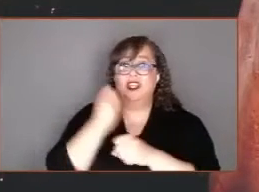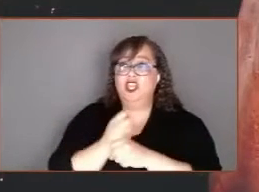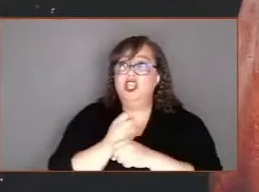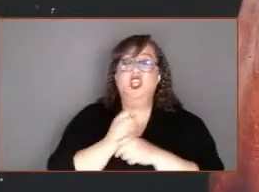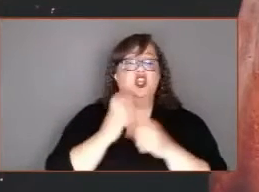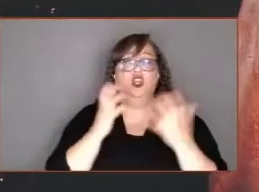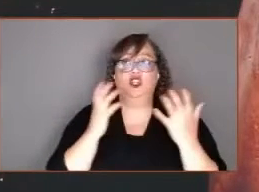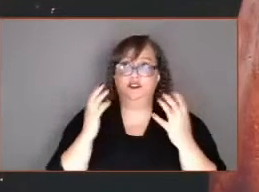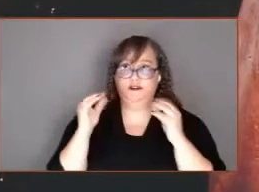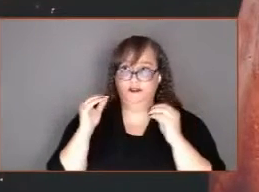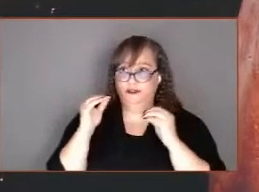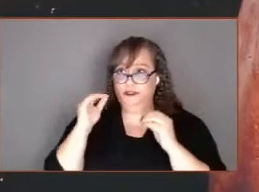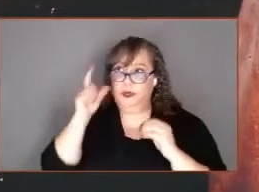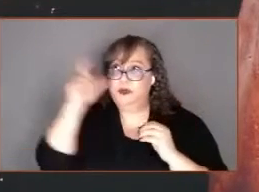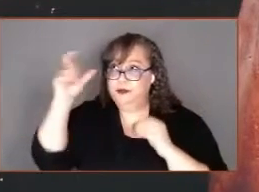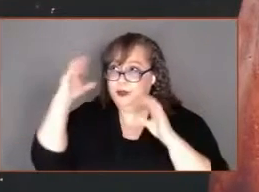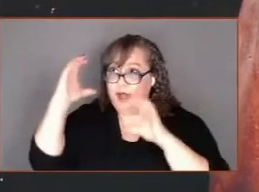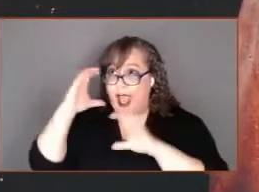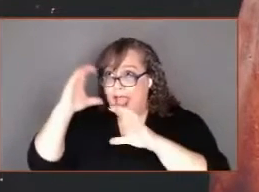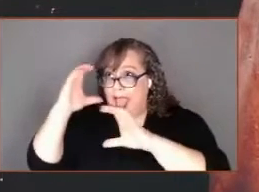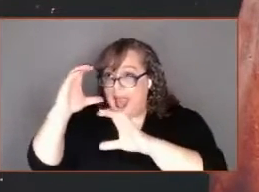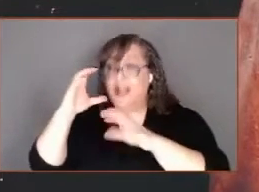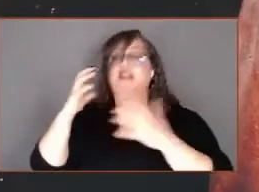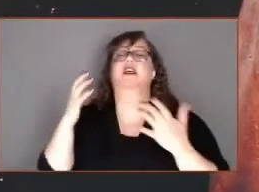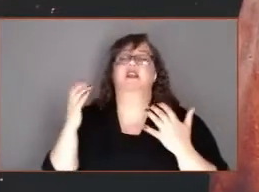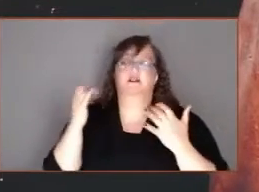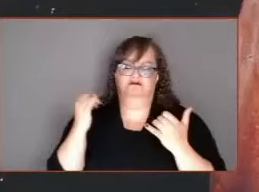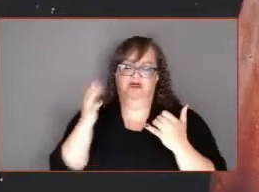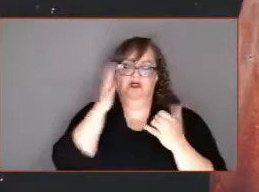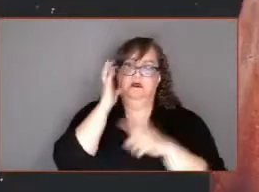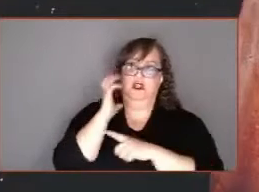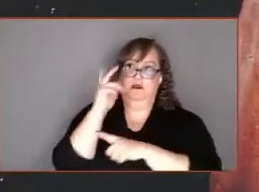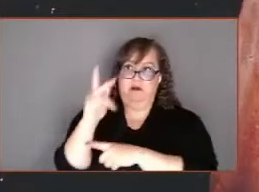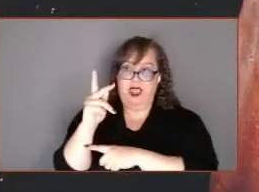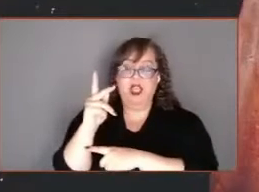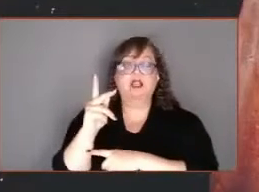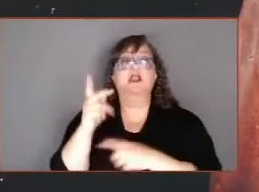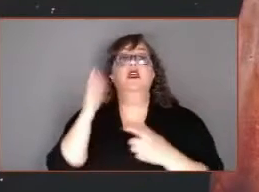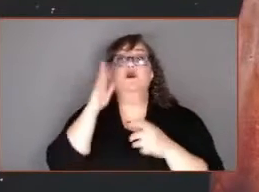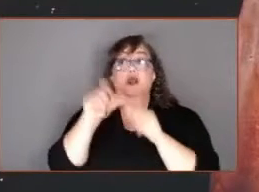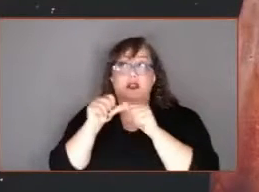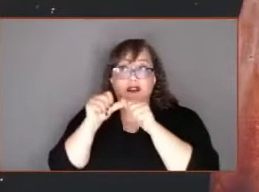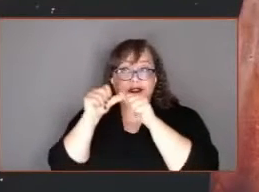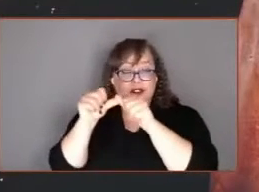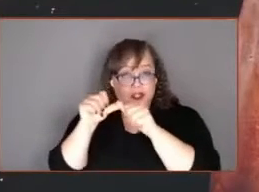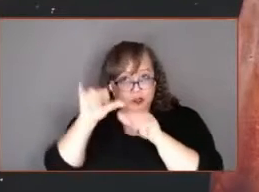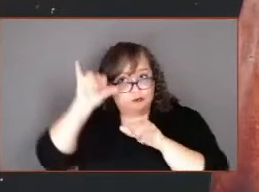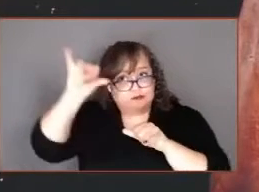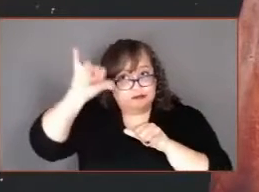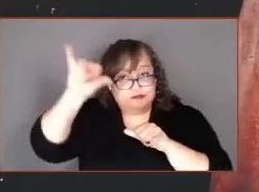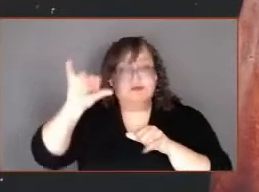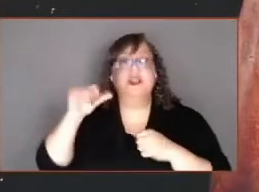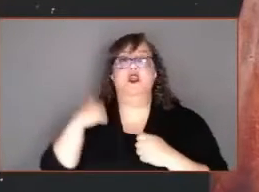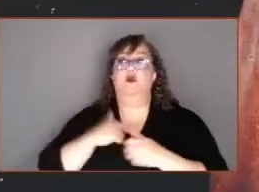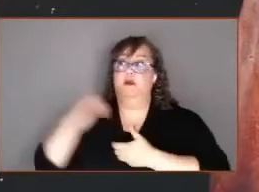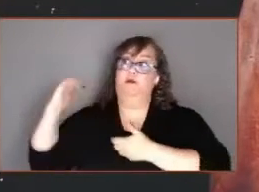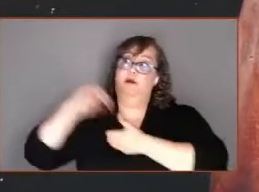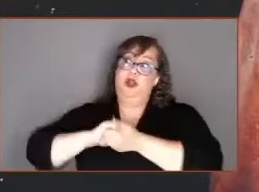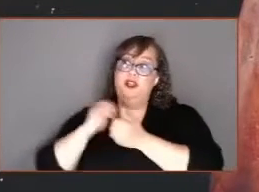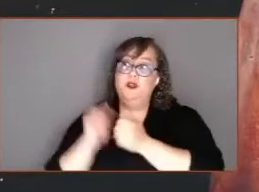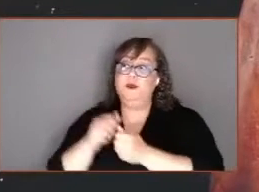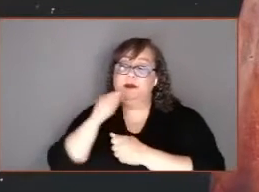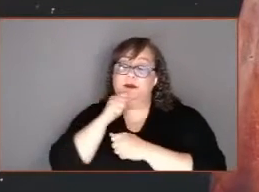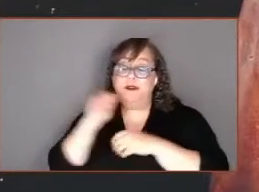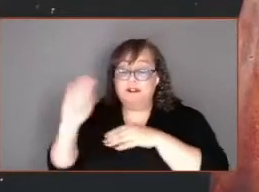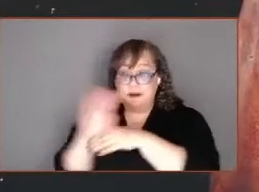This time with a sustained presence there. We're partnering up with industries in ways we haven't done before, and ultimately